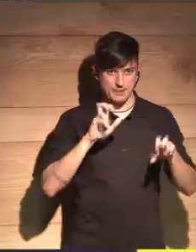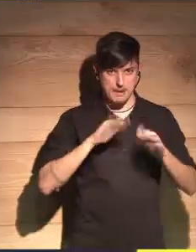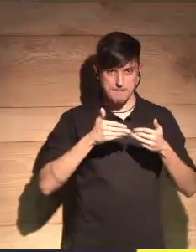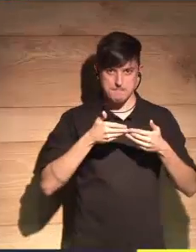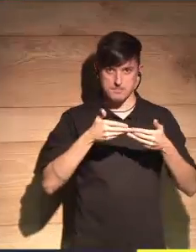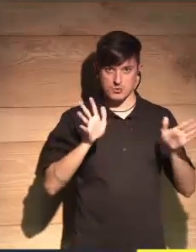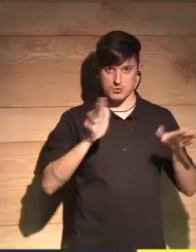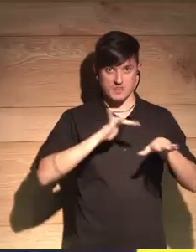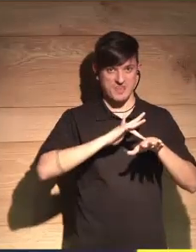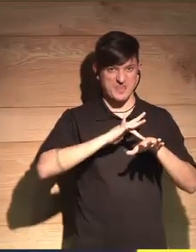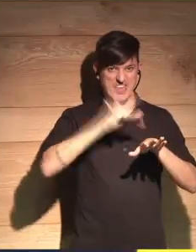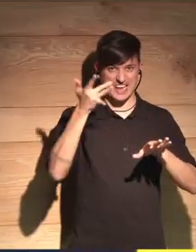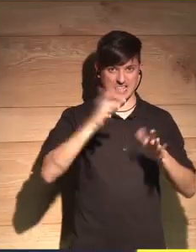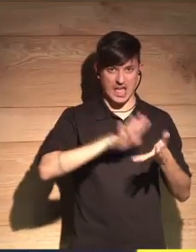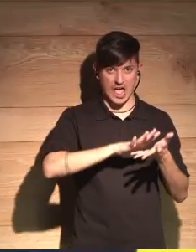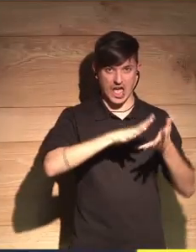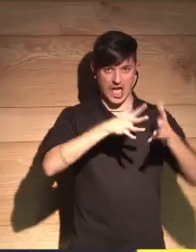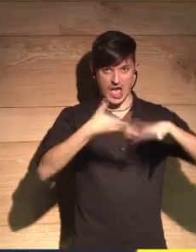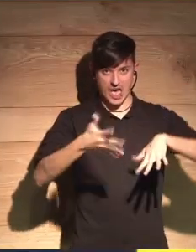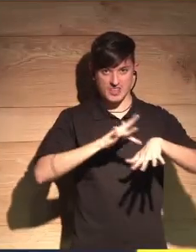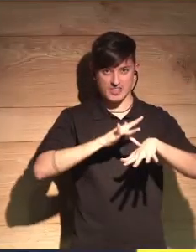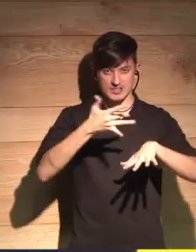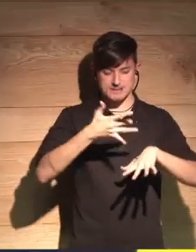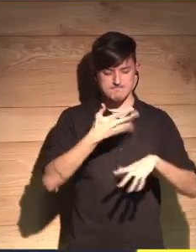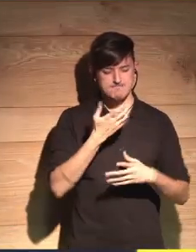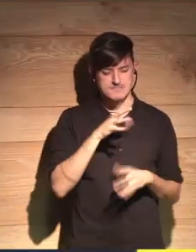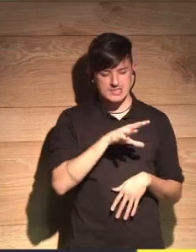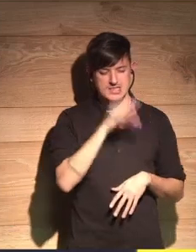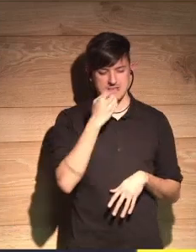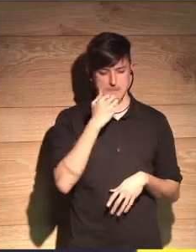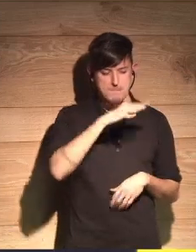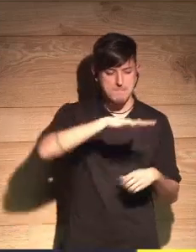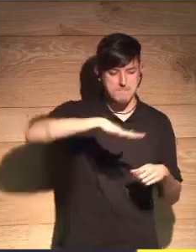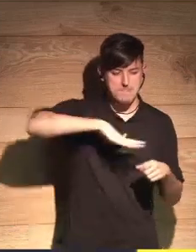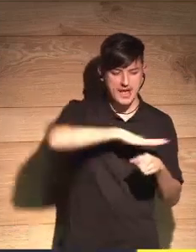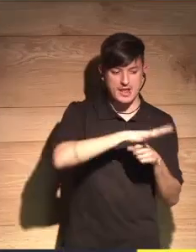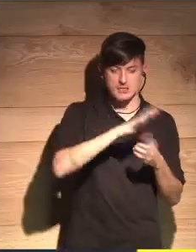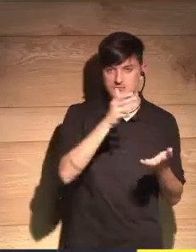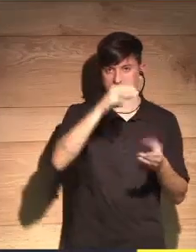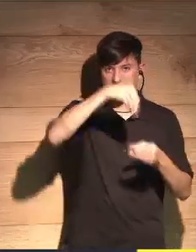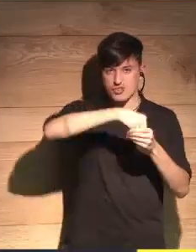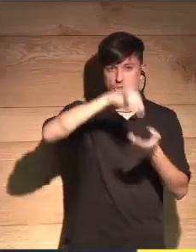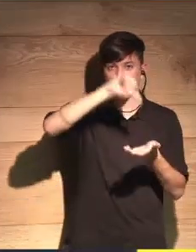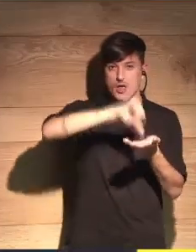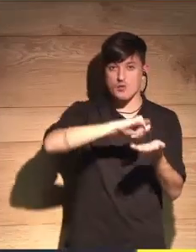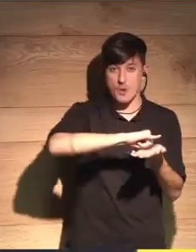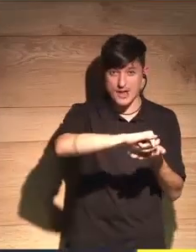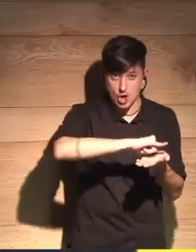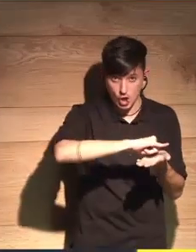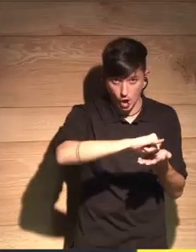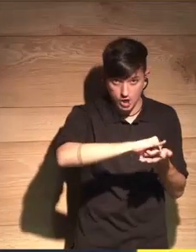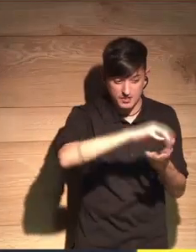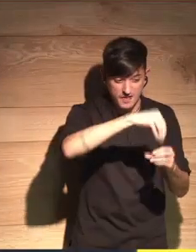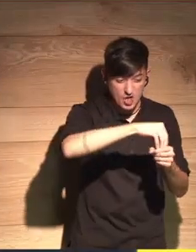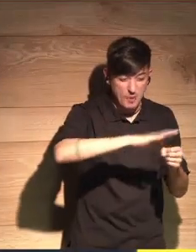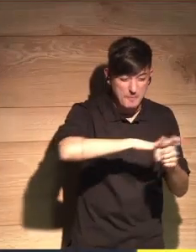when the digitalization was launched, was to understand whether poor districts in New